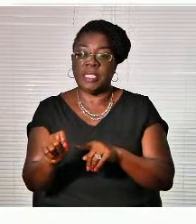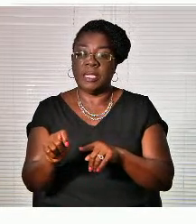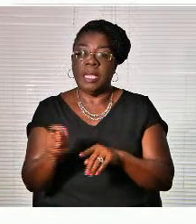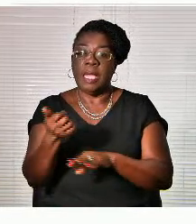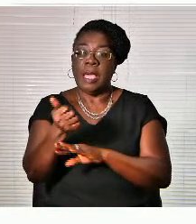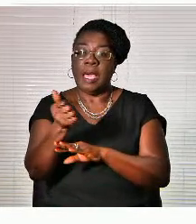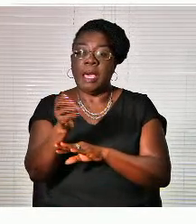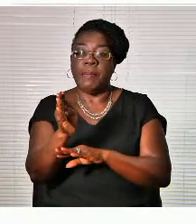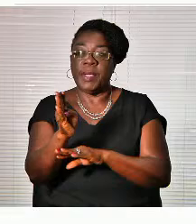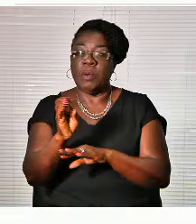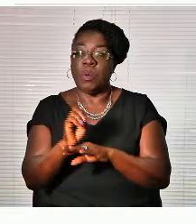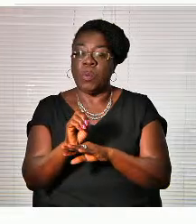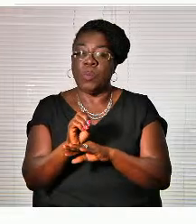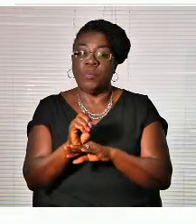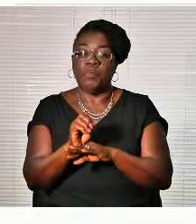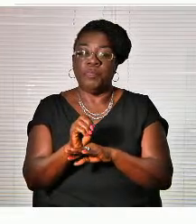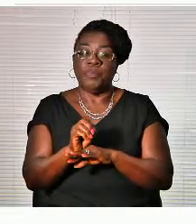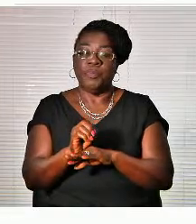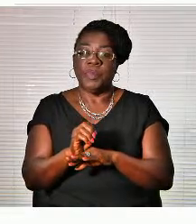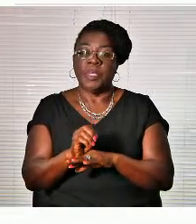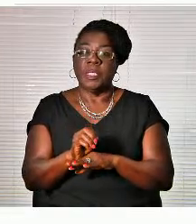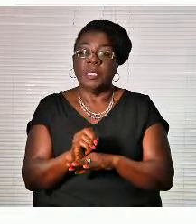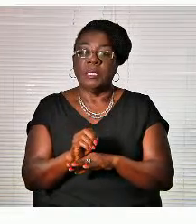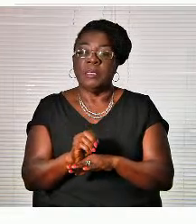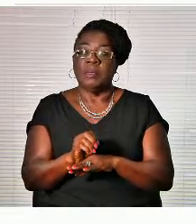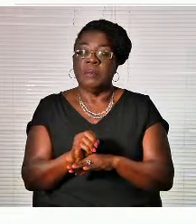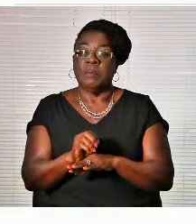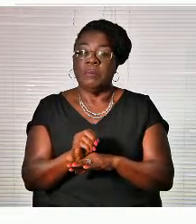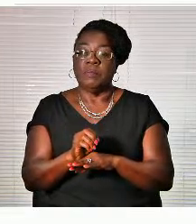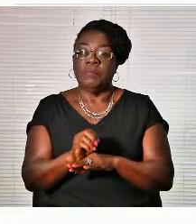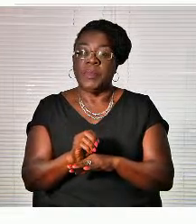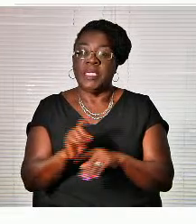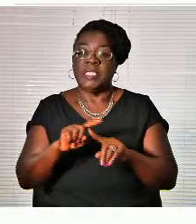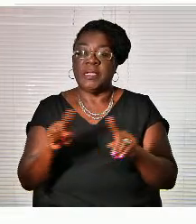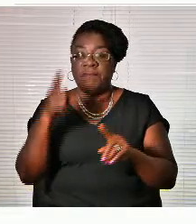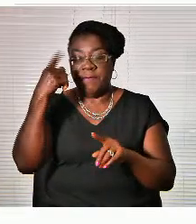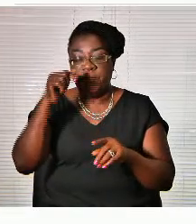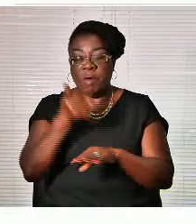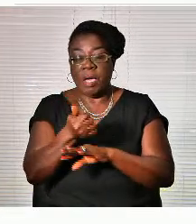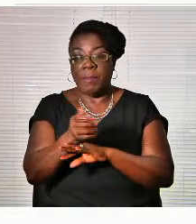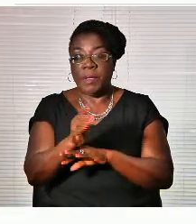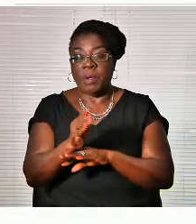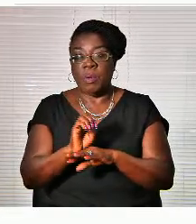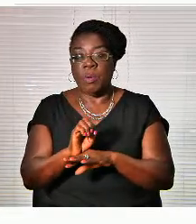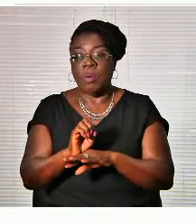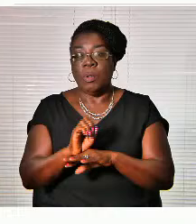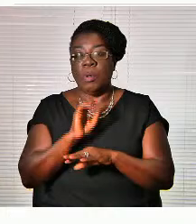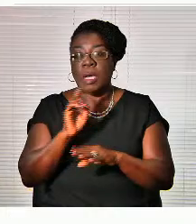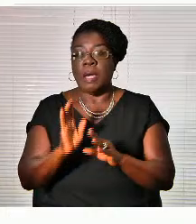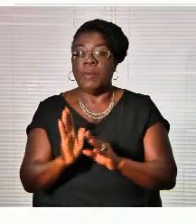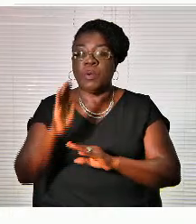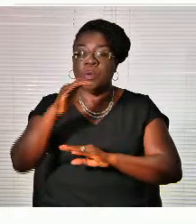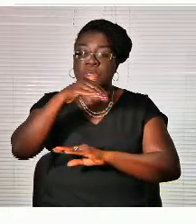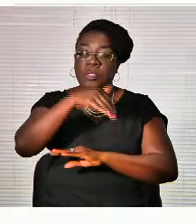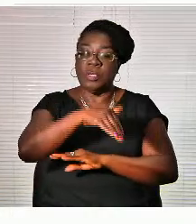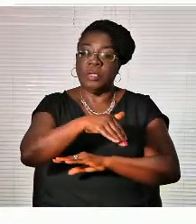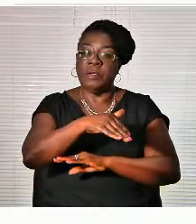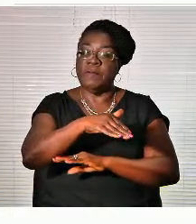Abaco. The picture is slightly different for Abaco, but Abaco's curve